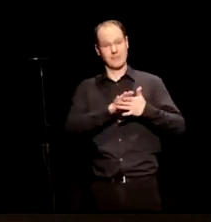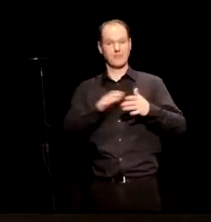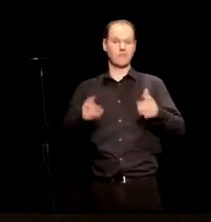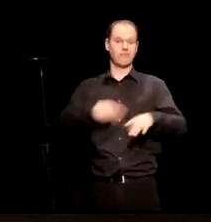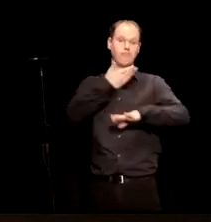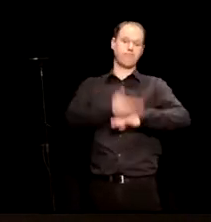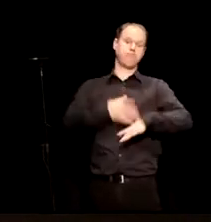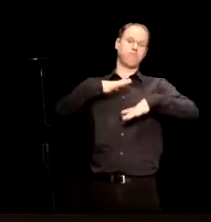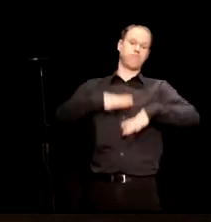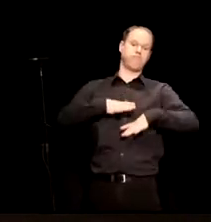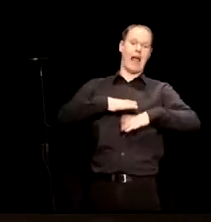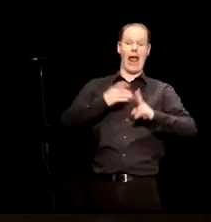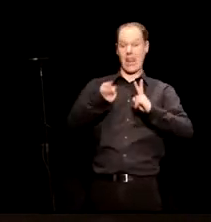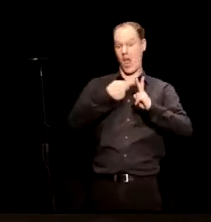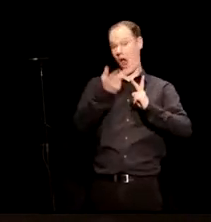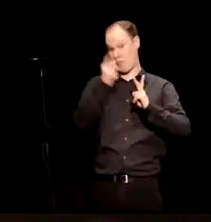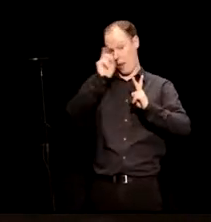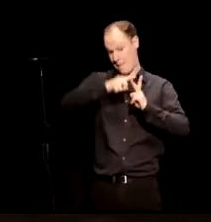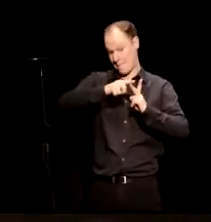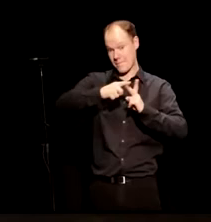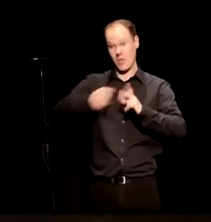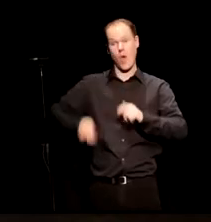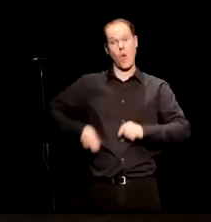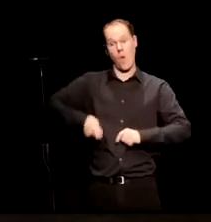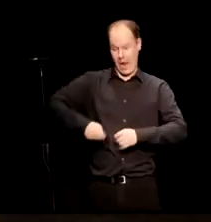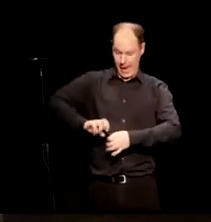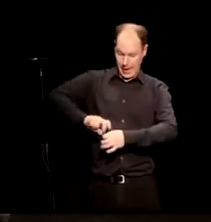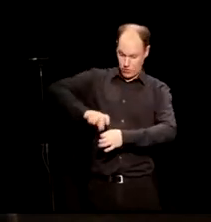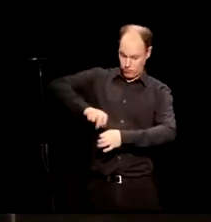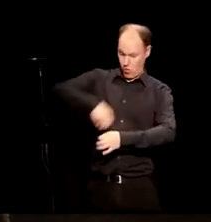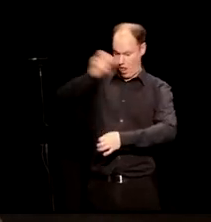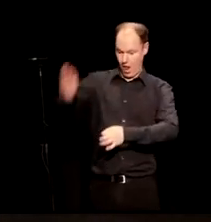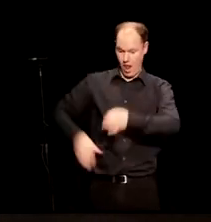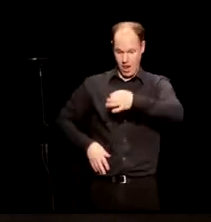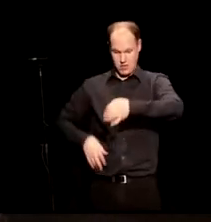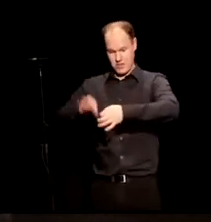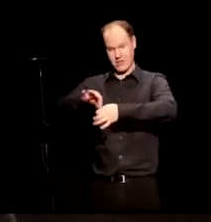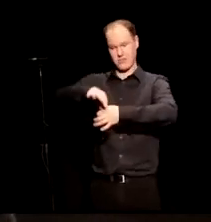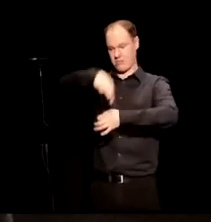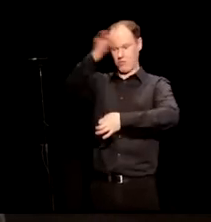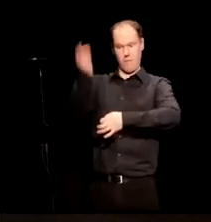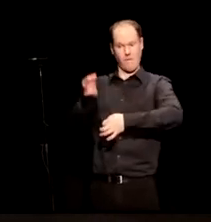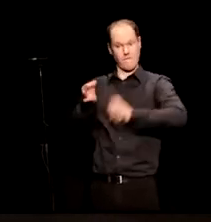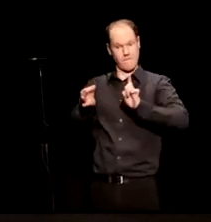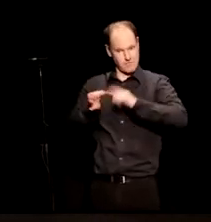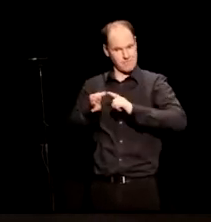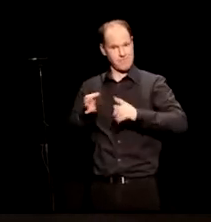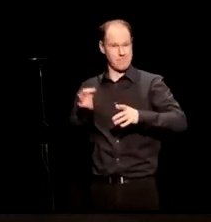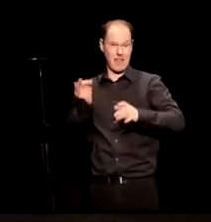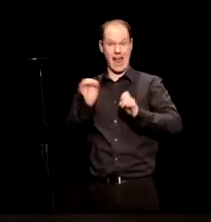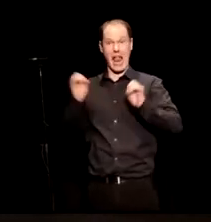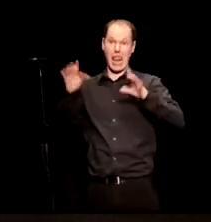Sloop, unscrewing the top of his walking cane, removed the large electric light plant.